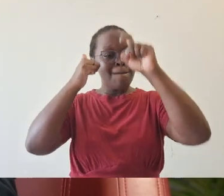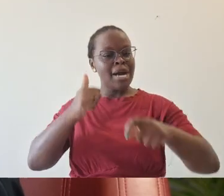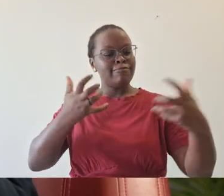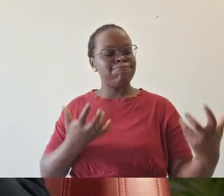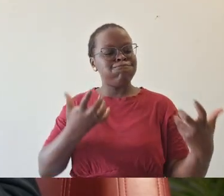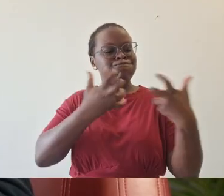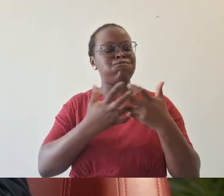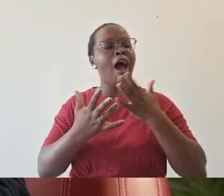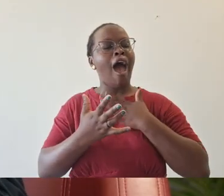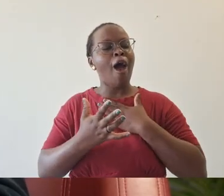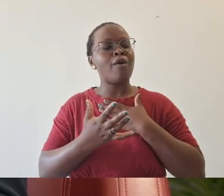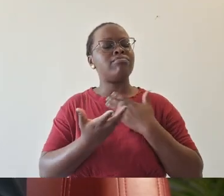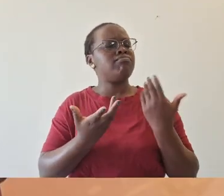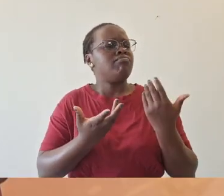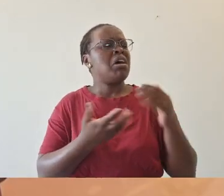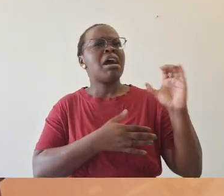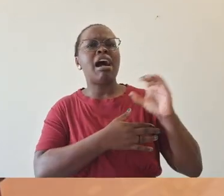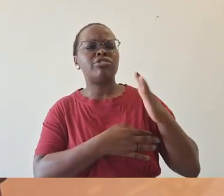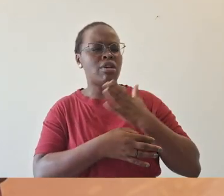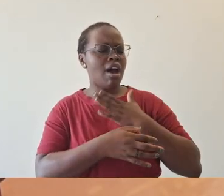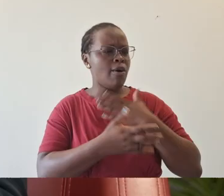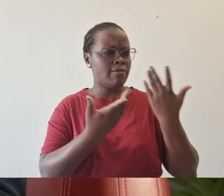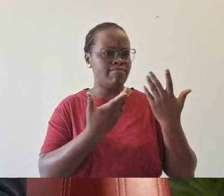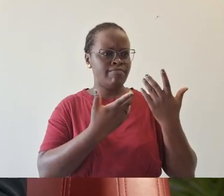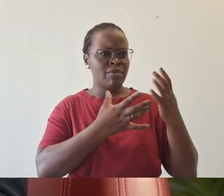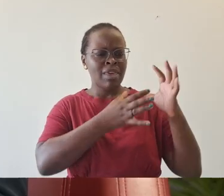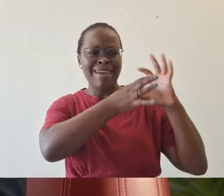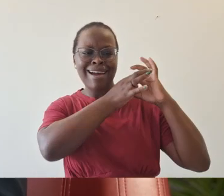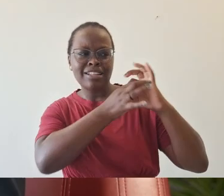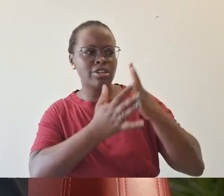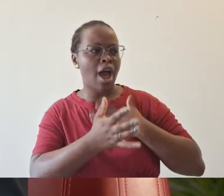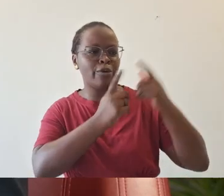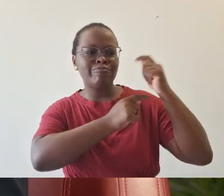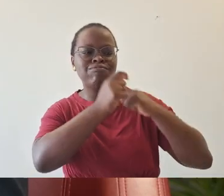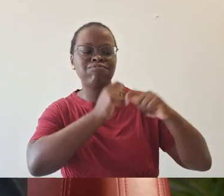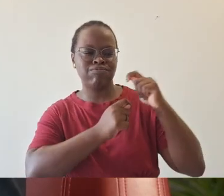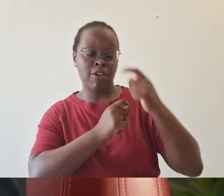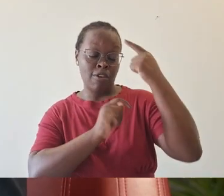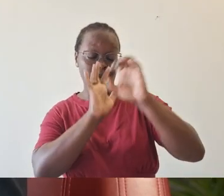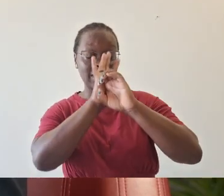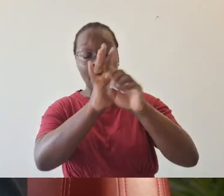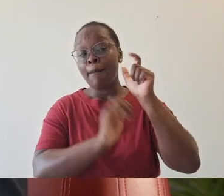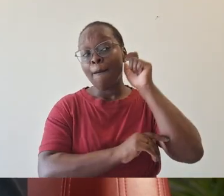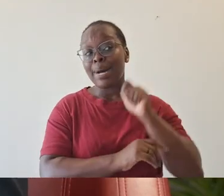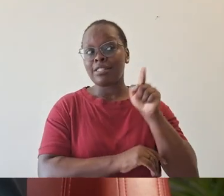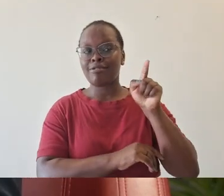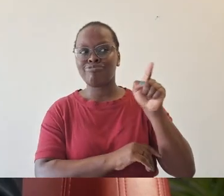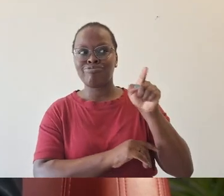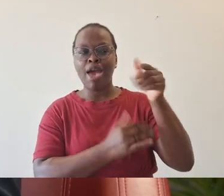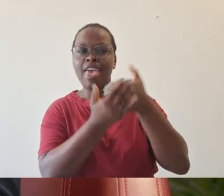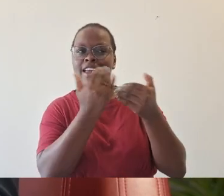into their culture, into their way of life. We are not telling them that you need to move away from this pastoralism. We are telling them